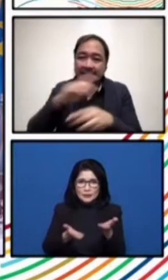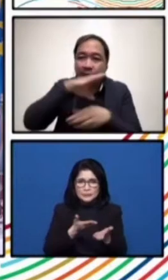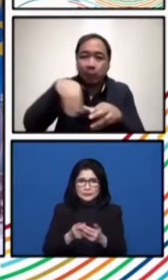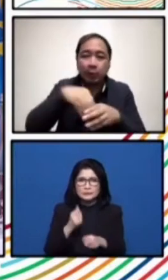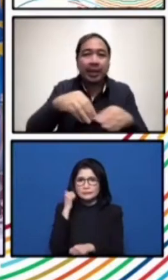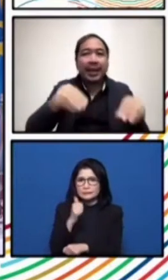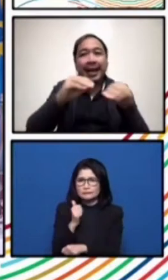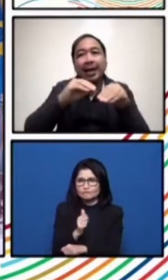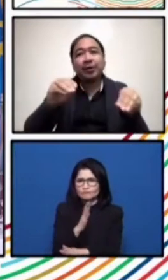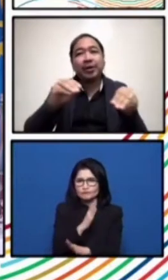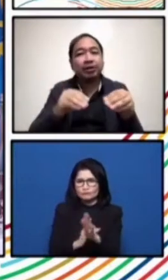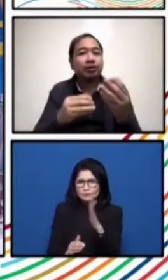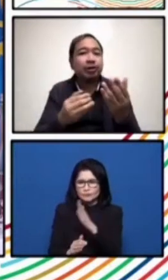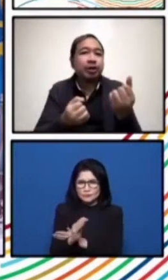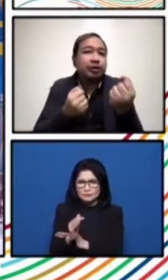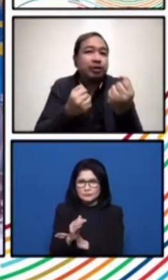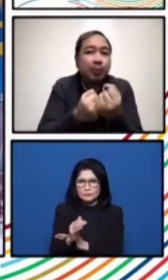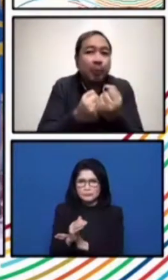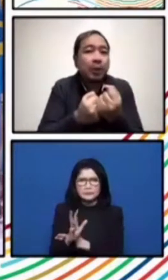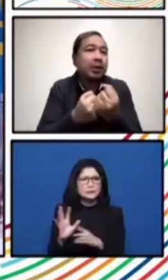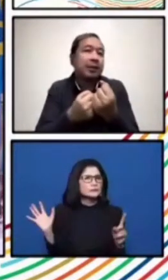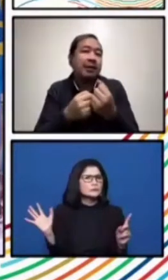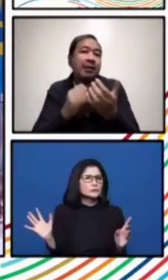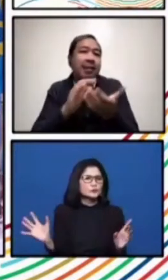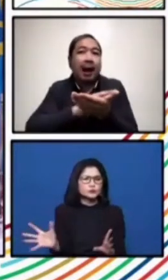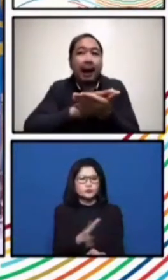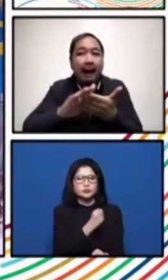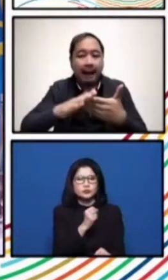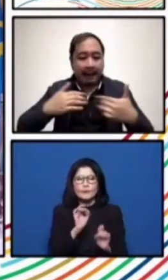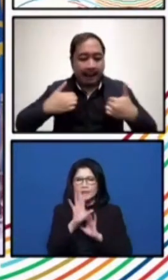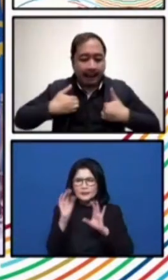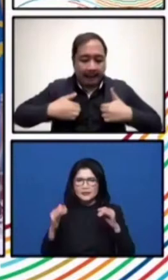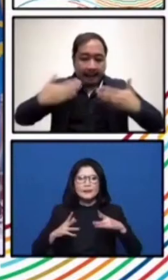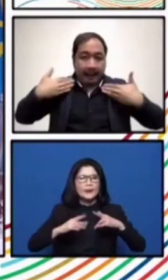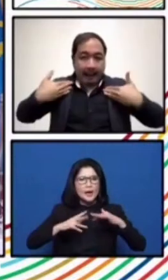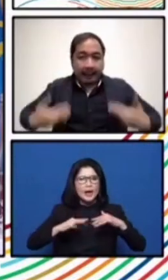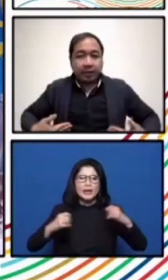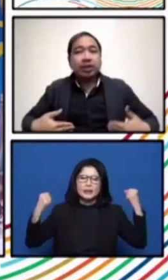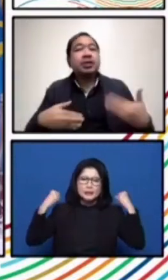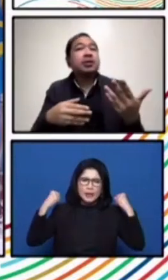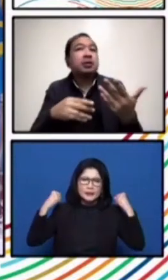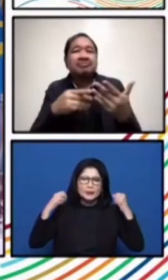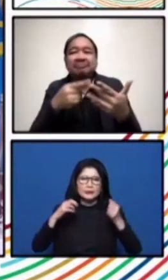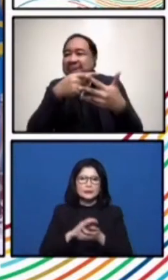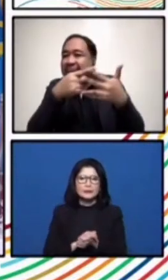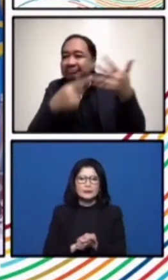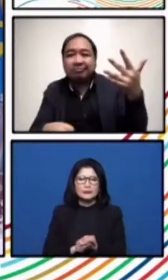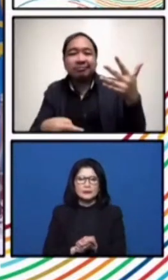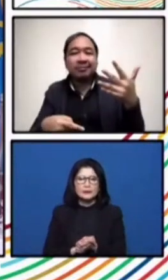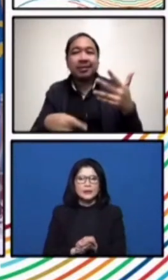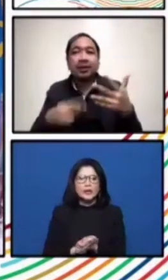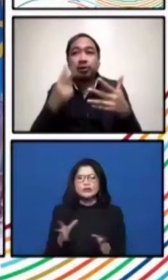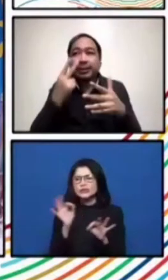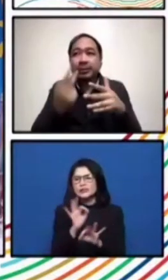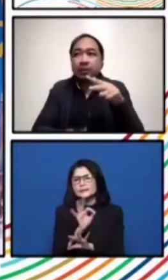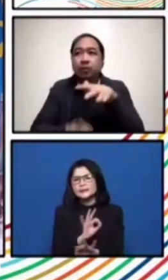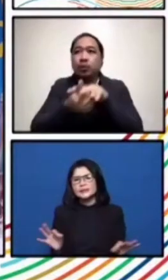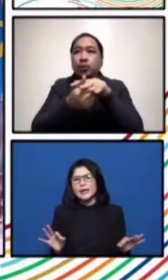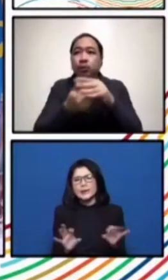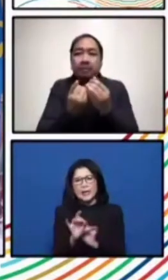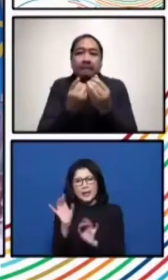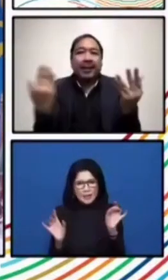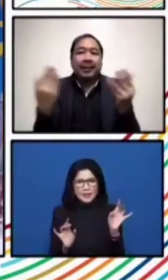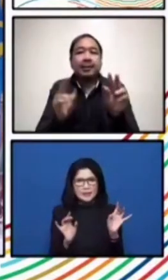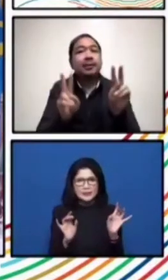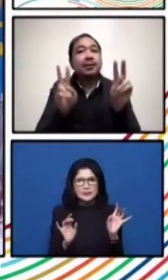health and many many more uh with that there are other emerging emerging issues uh that we will be dealing with